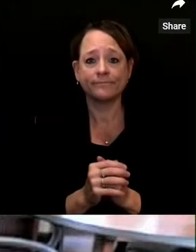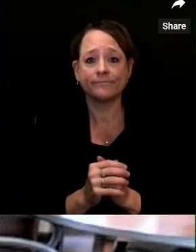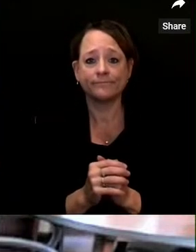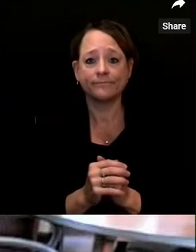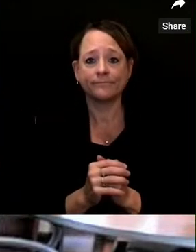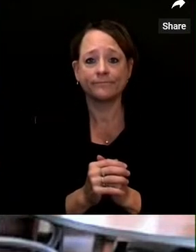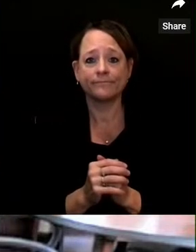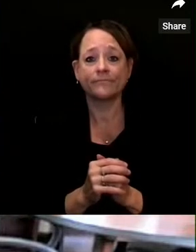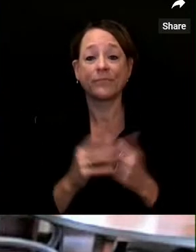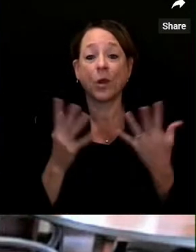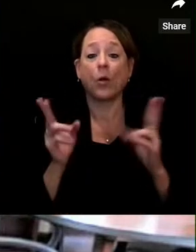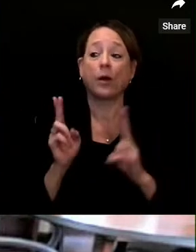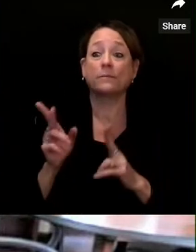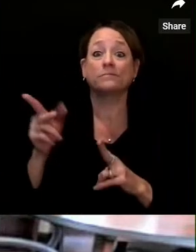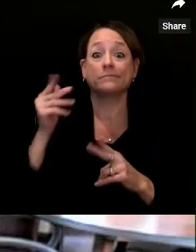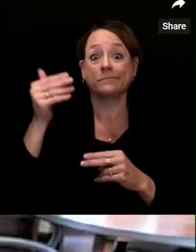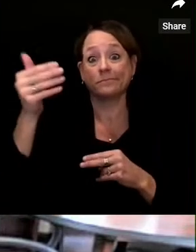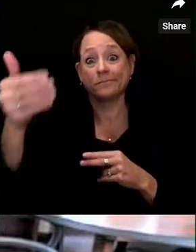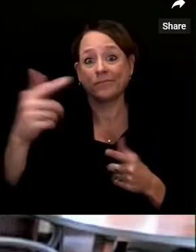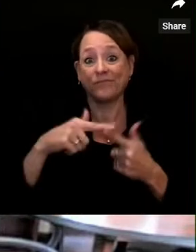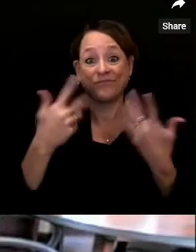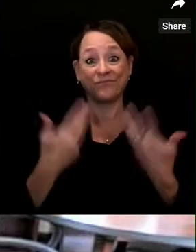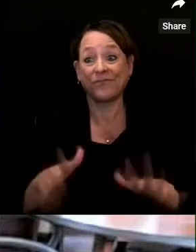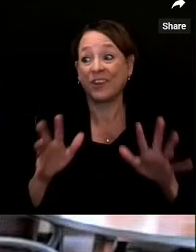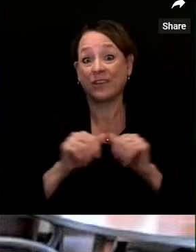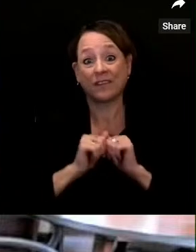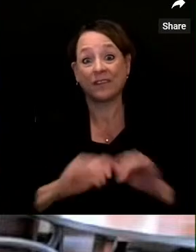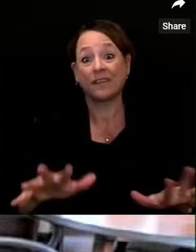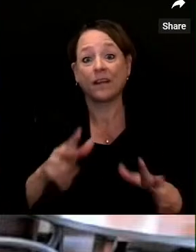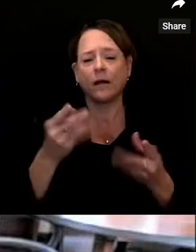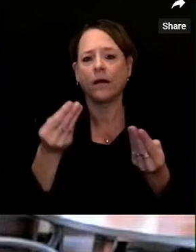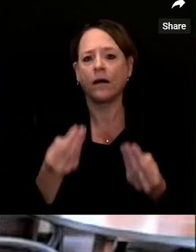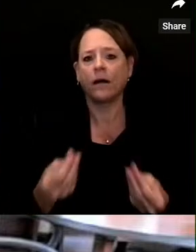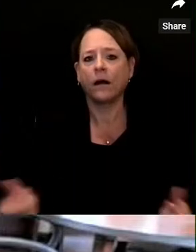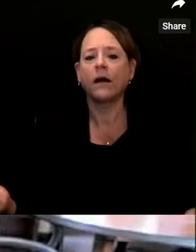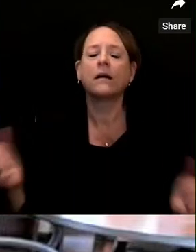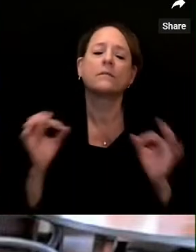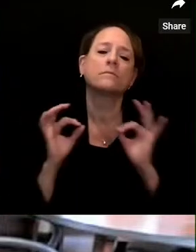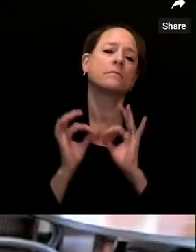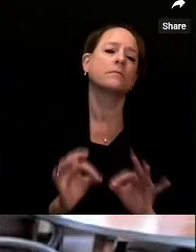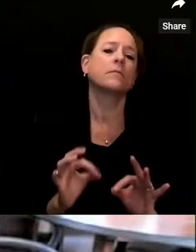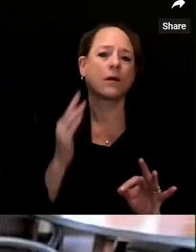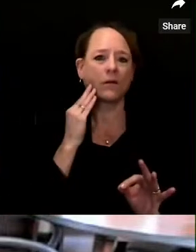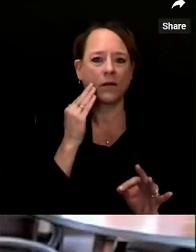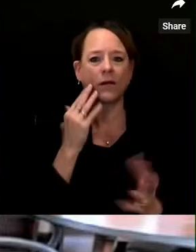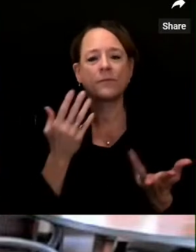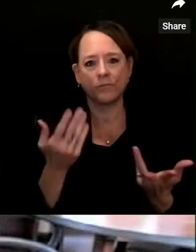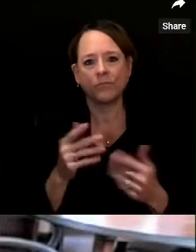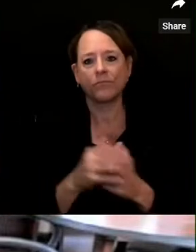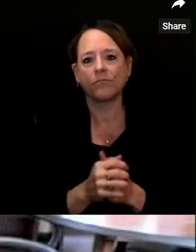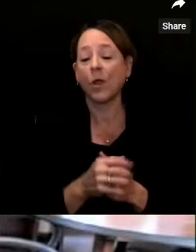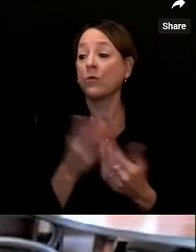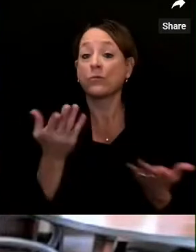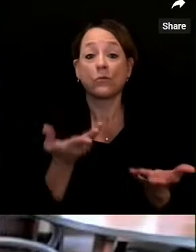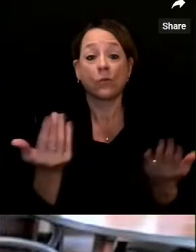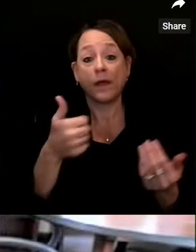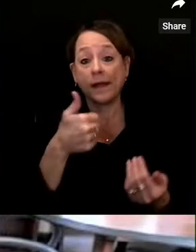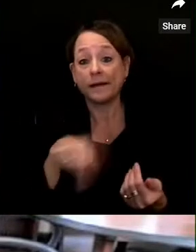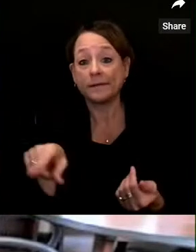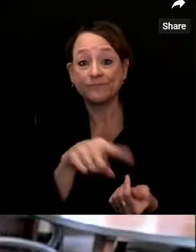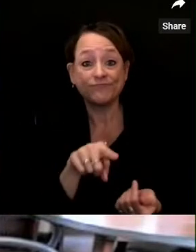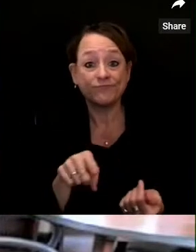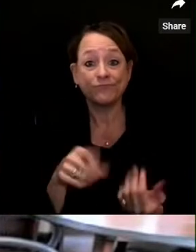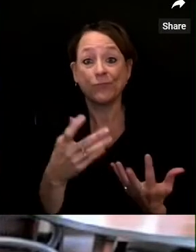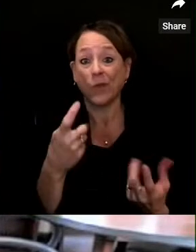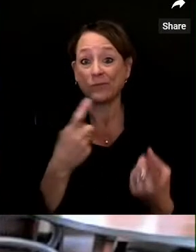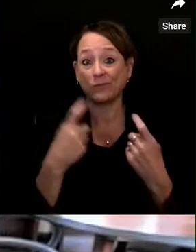open things up for your questions on this first day of fall, it's important to remind ourselves that with fall